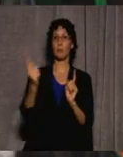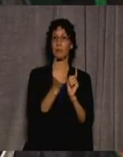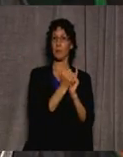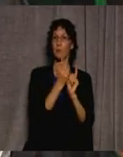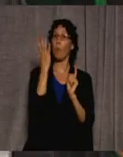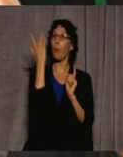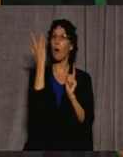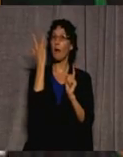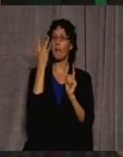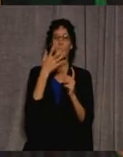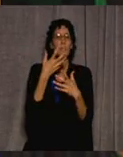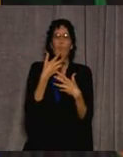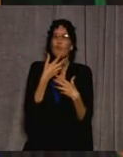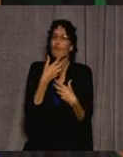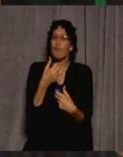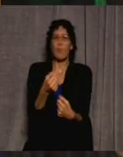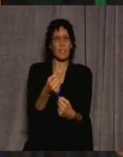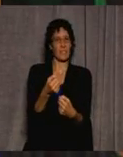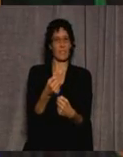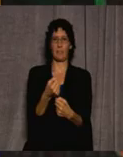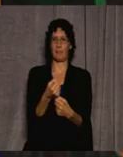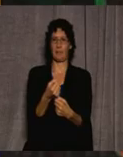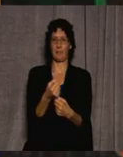will trust everything.